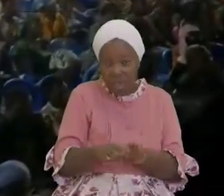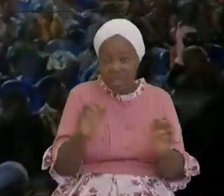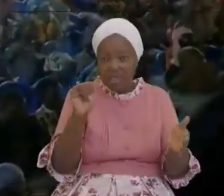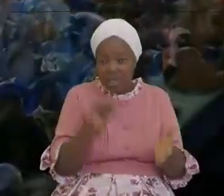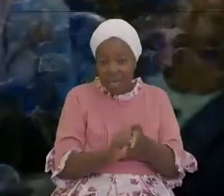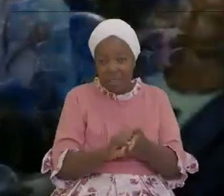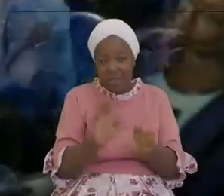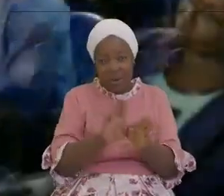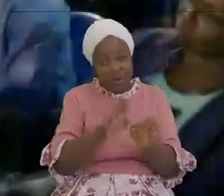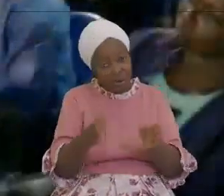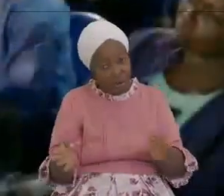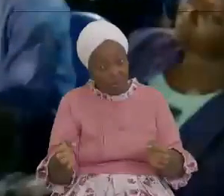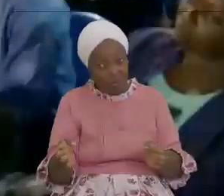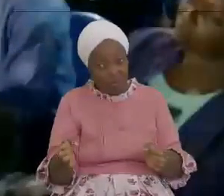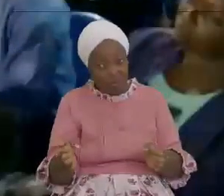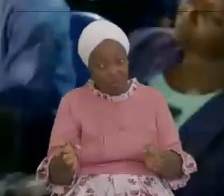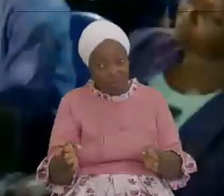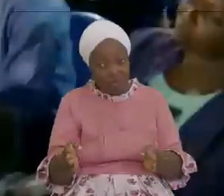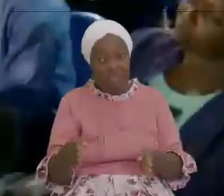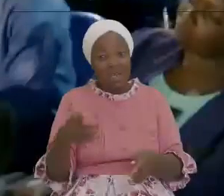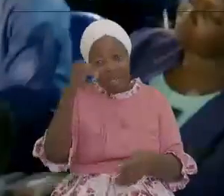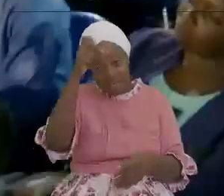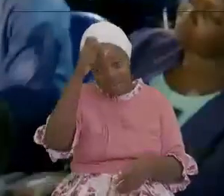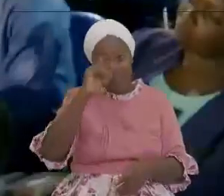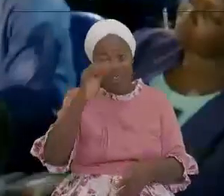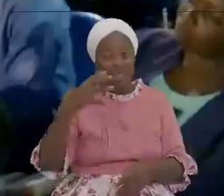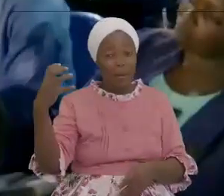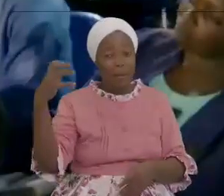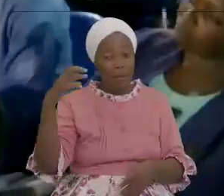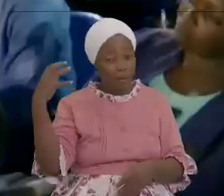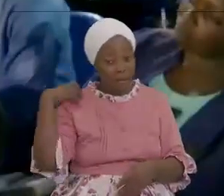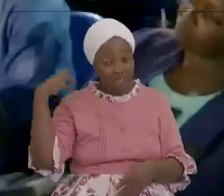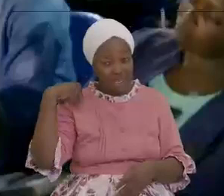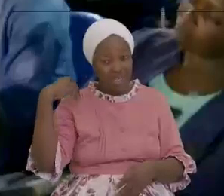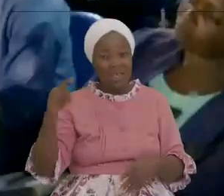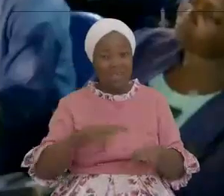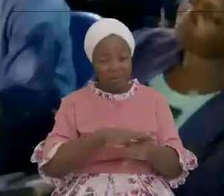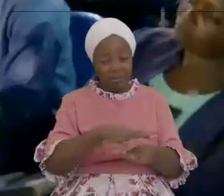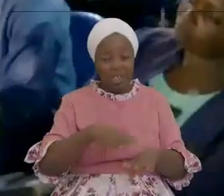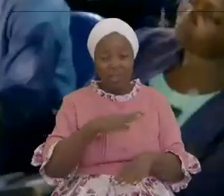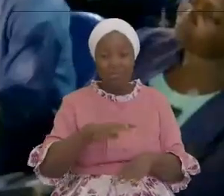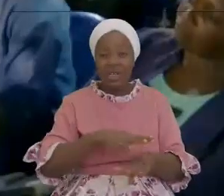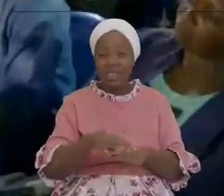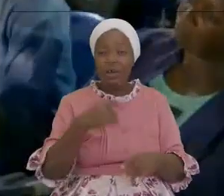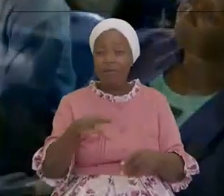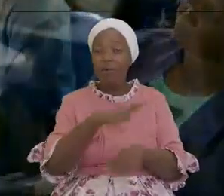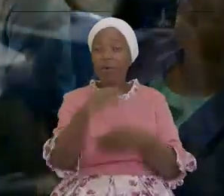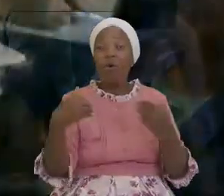he is the leader, the head, the master of all the demons.